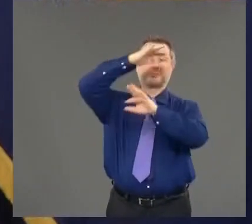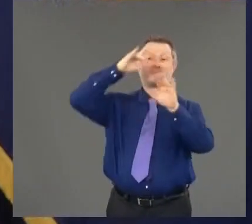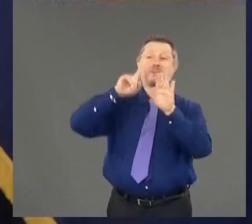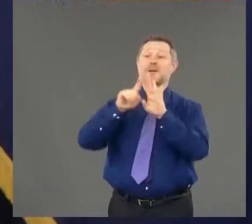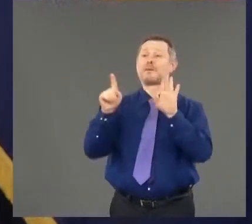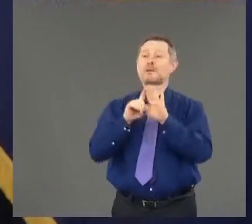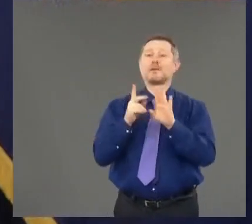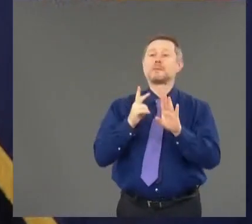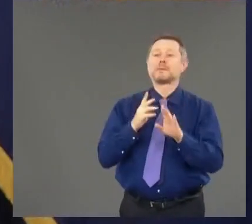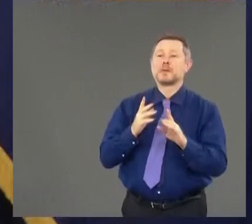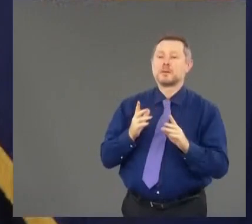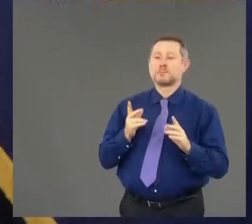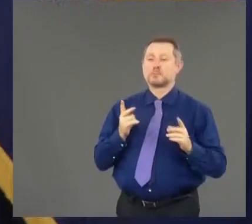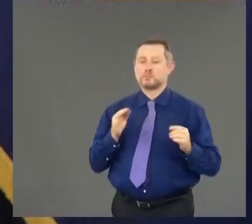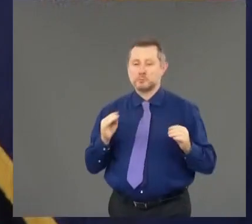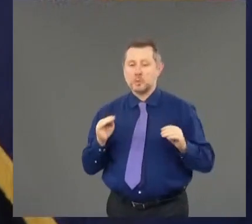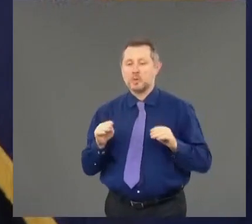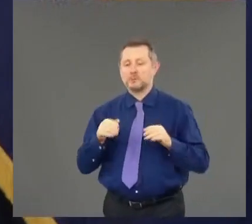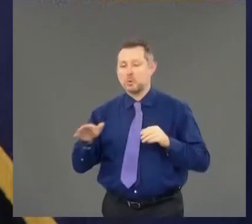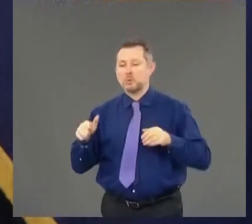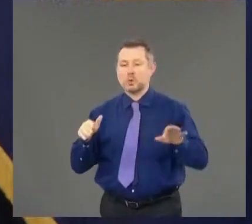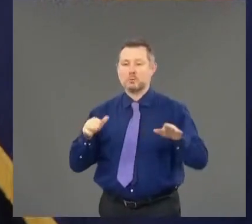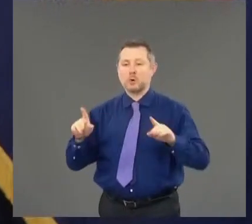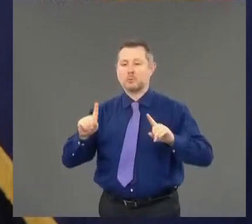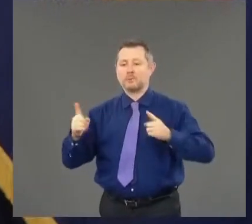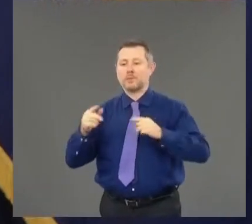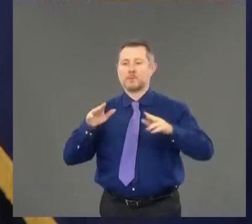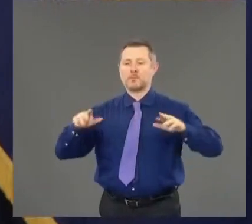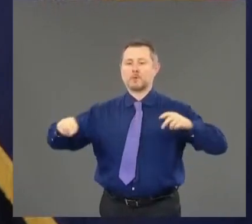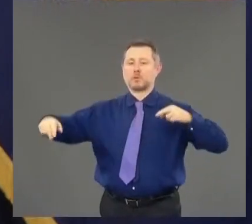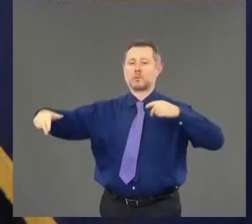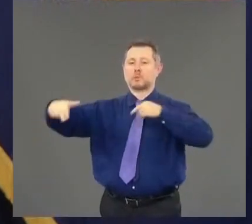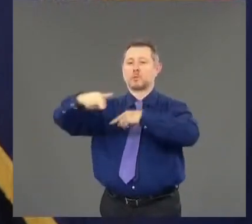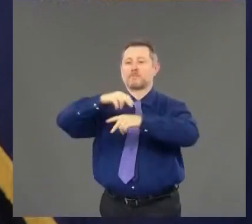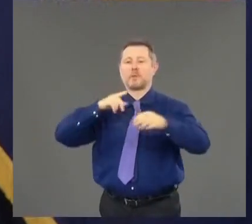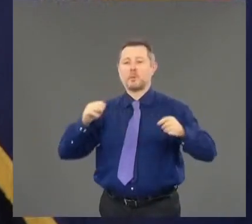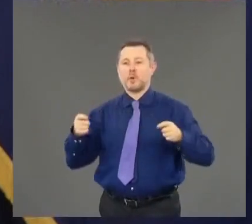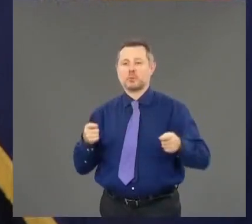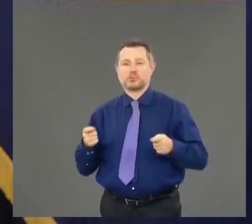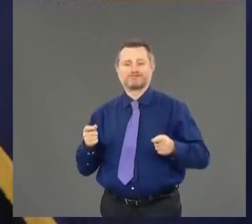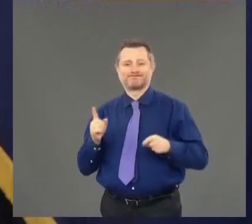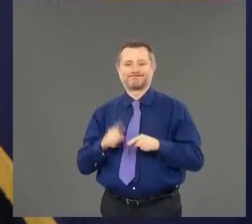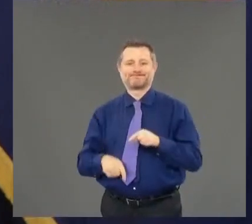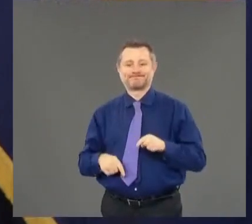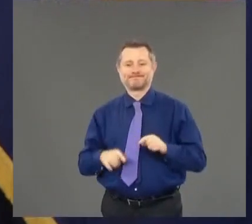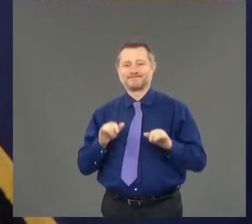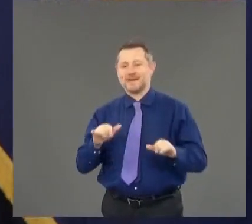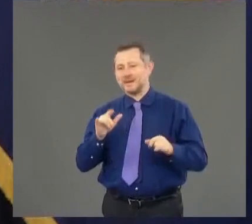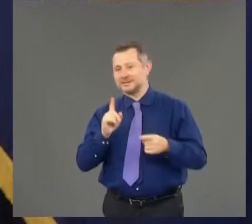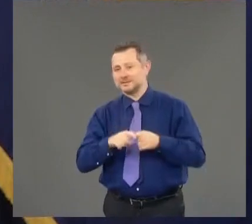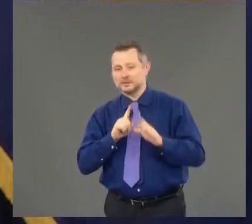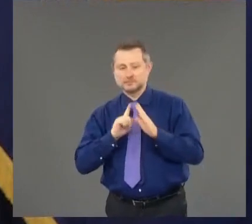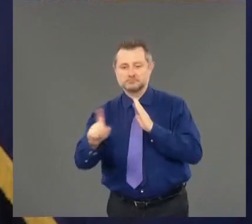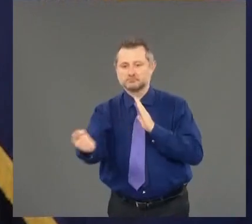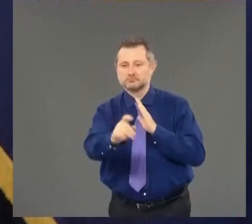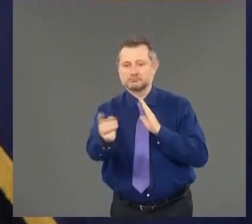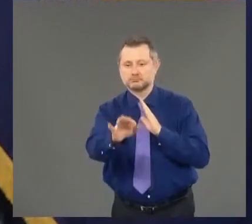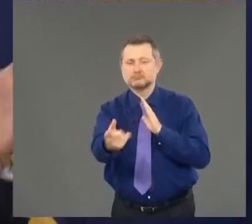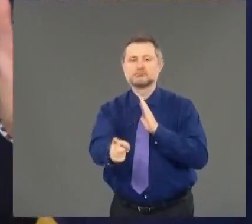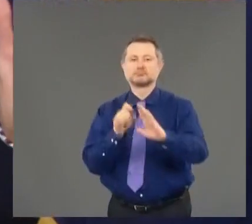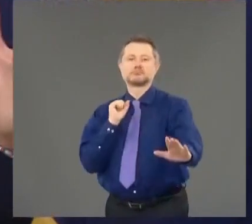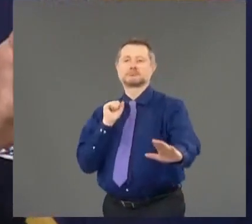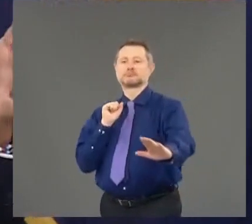moving, they control how many people are there, you're there for a limited period of time,